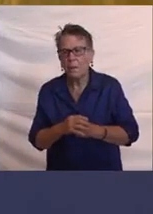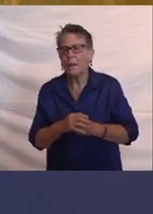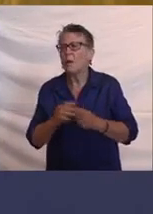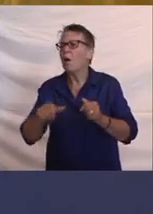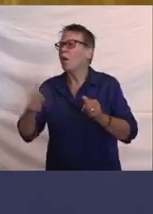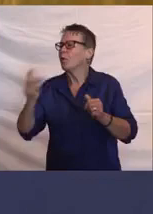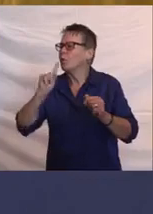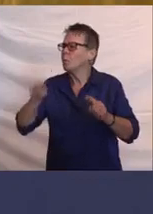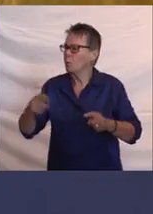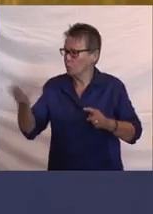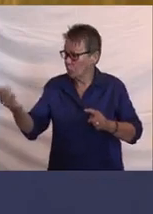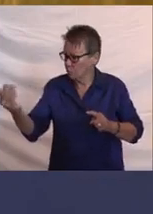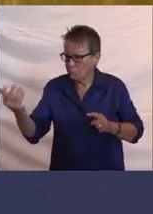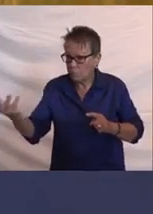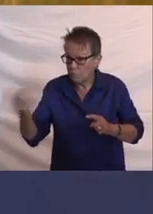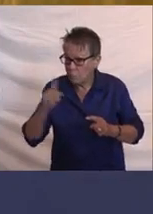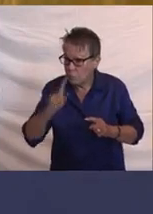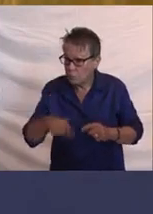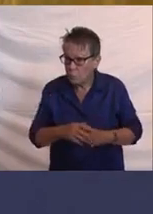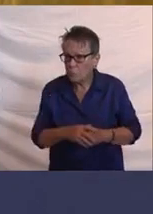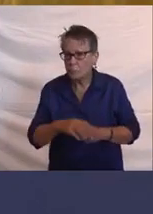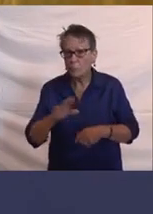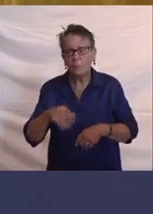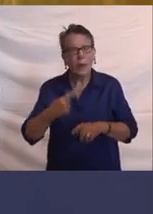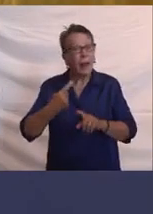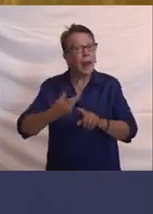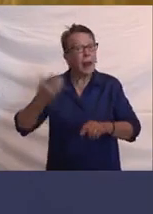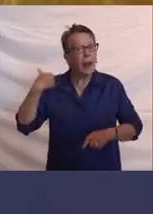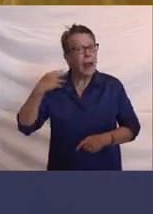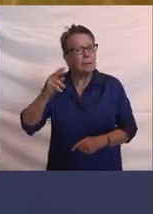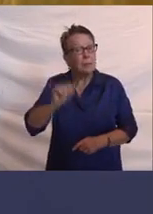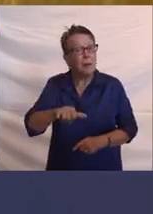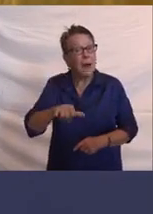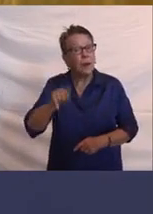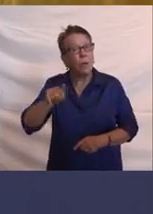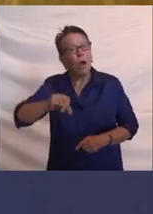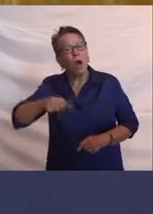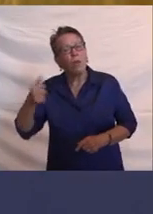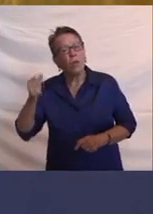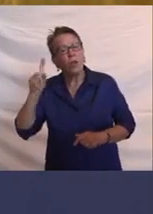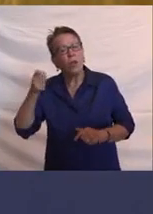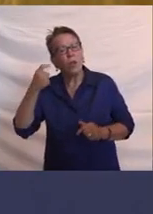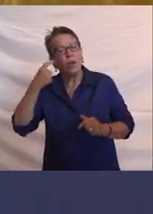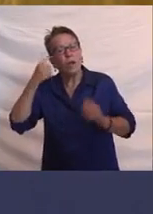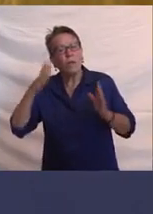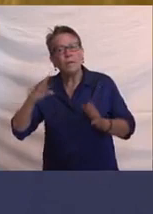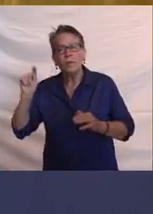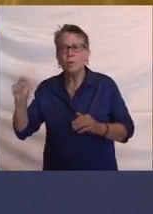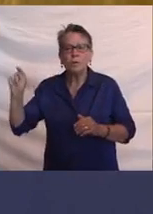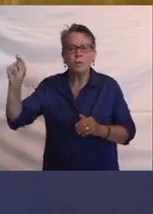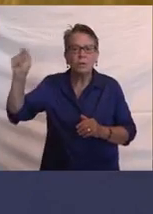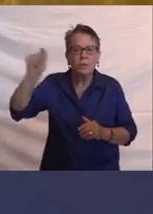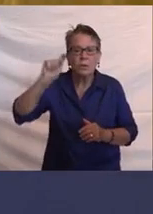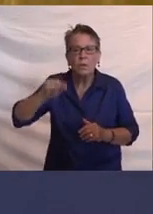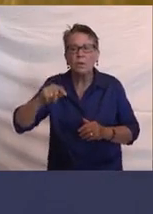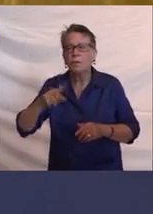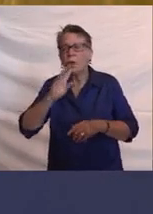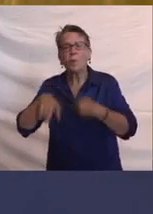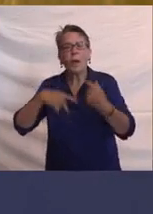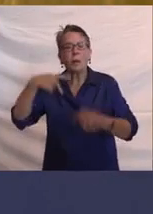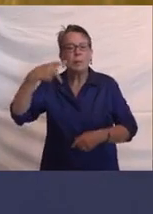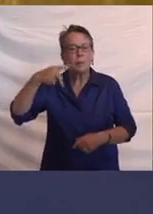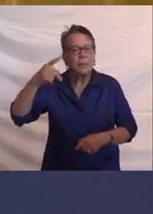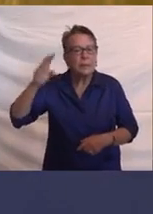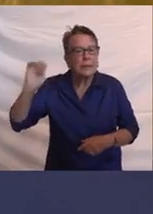May, you and neighboring governors announced you wanted more personal protective equipment produced in your respective states. What's the status of